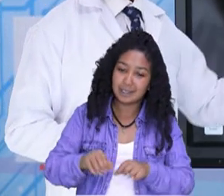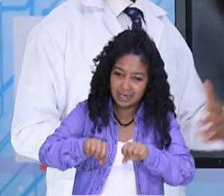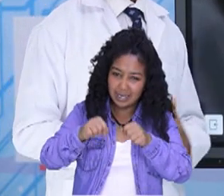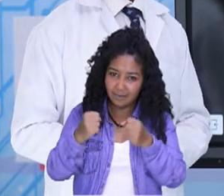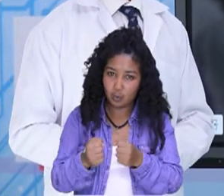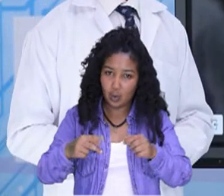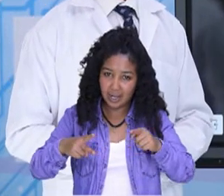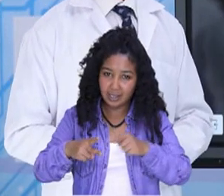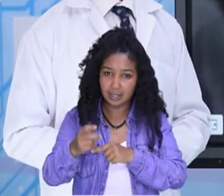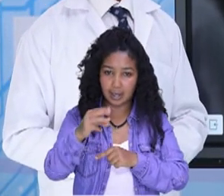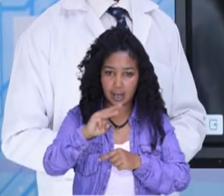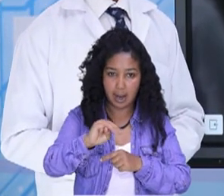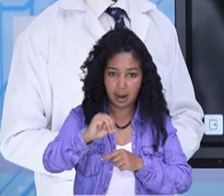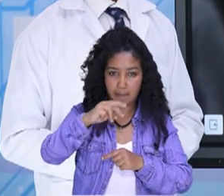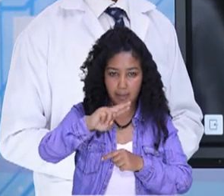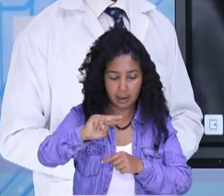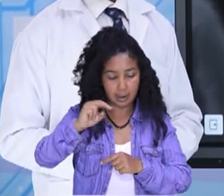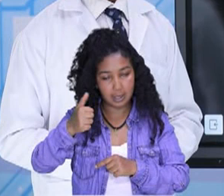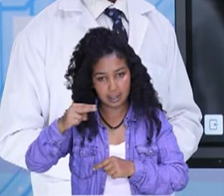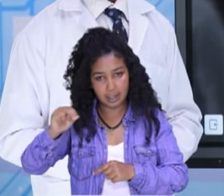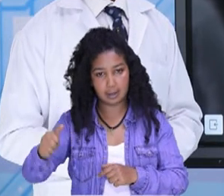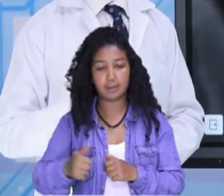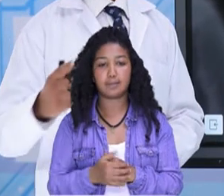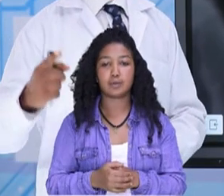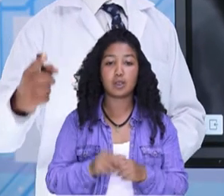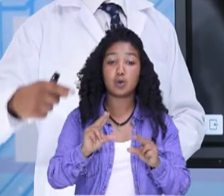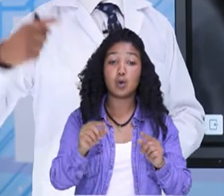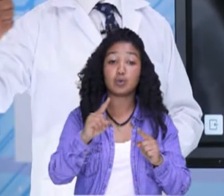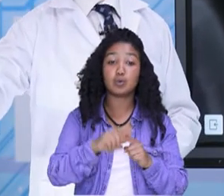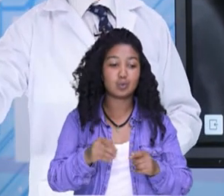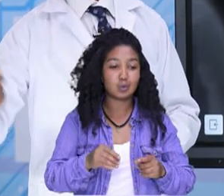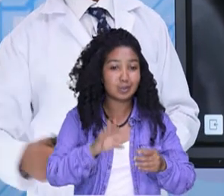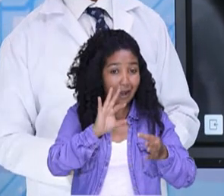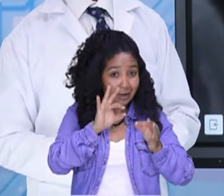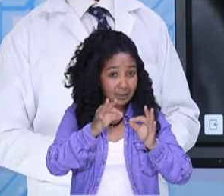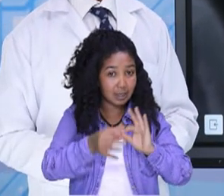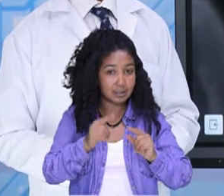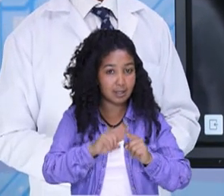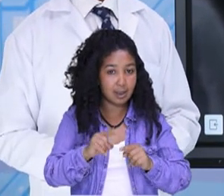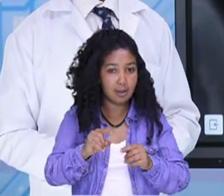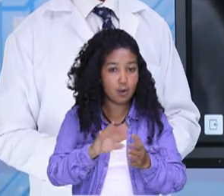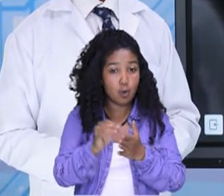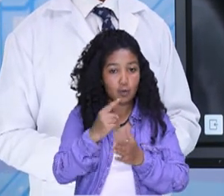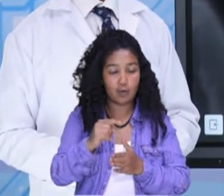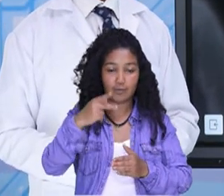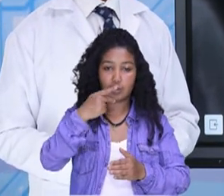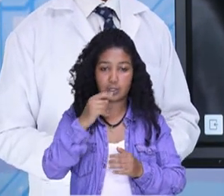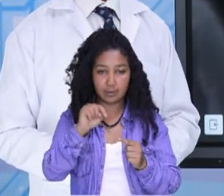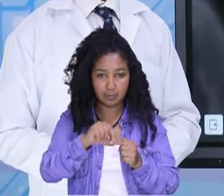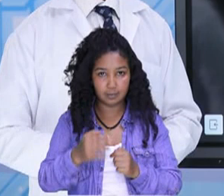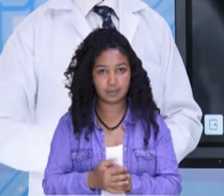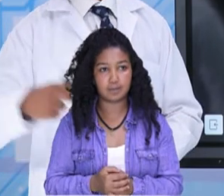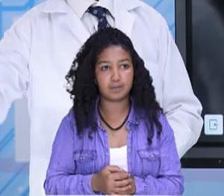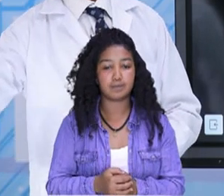or cutting mRNA, messenger RNA, not to translate the codes of protein